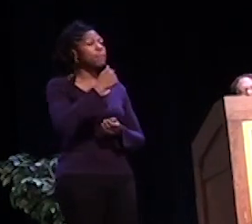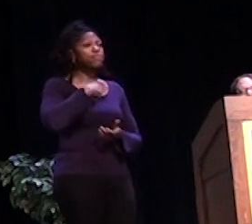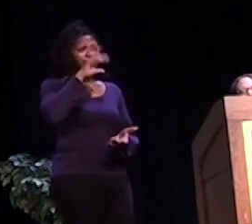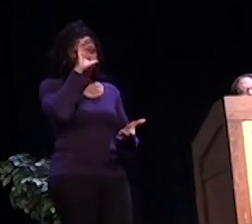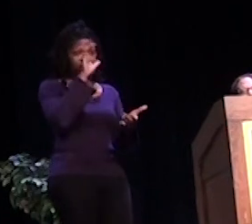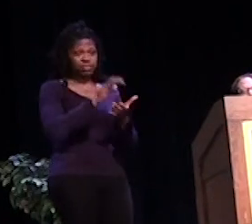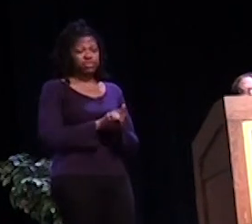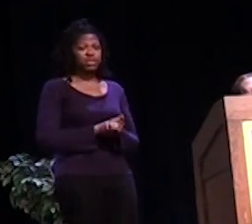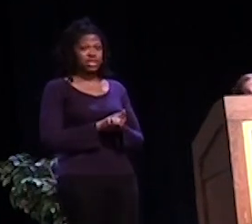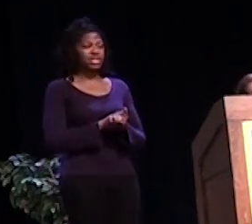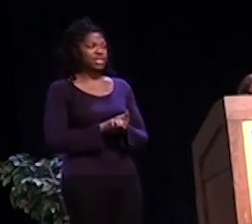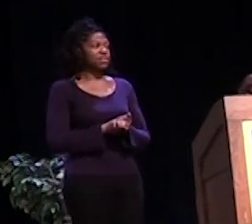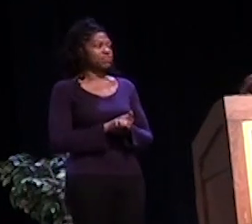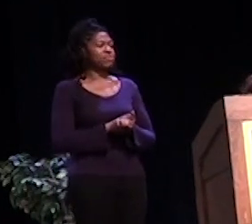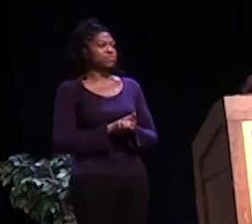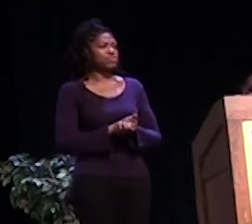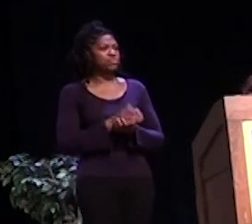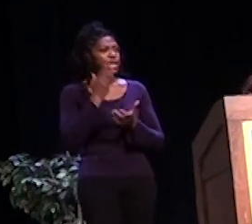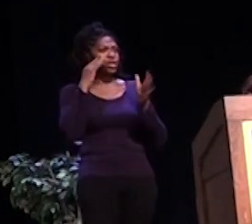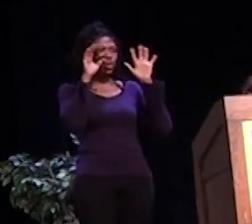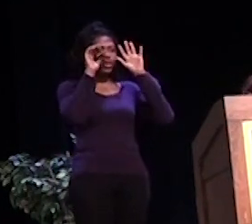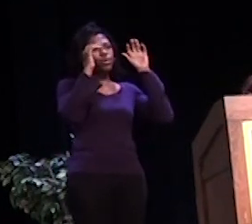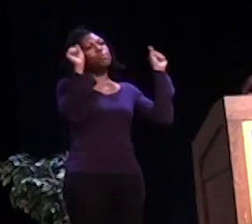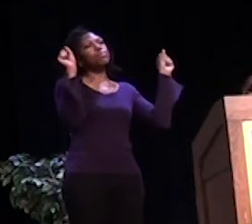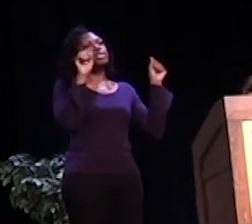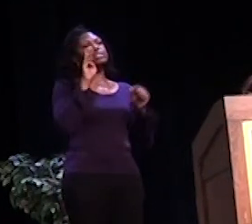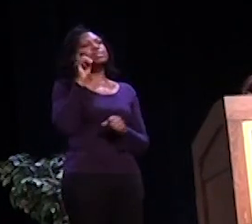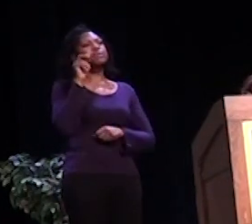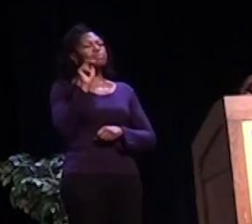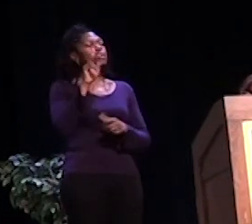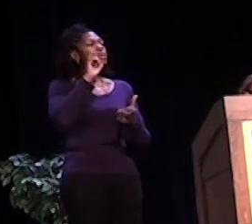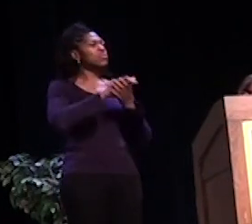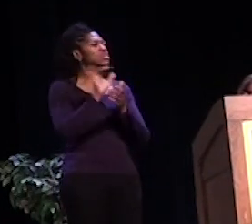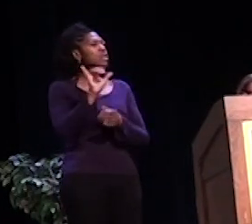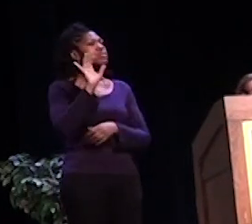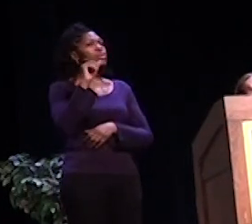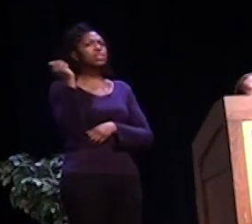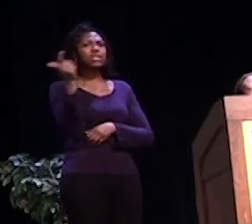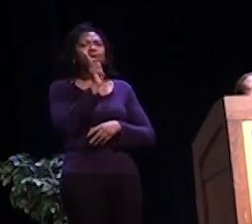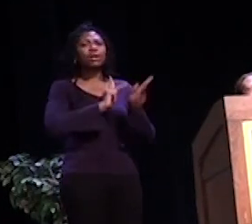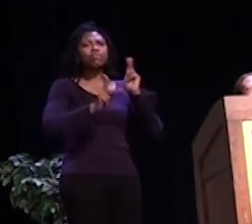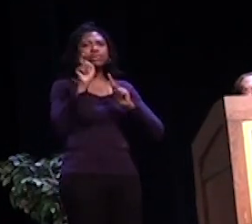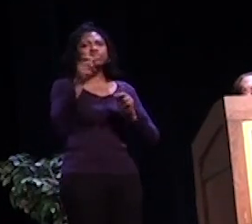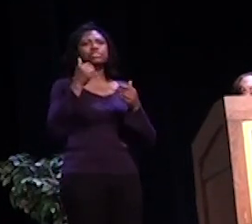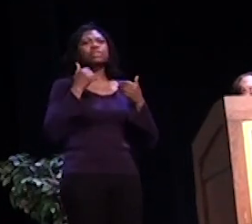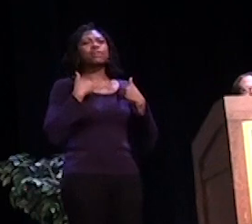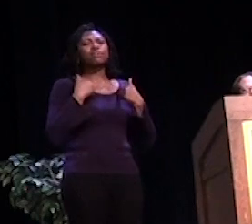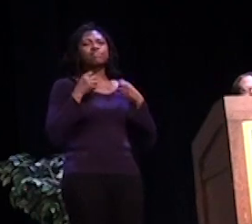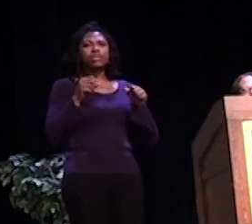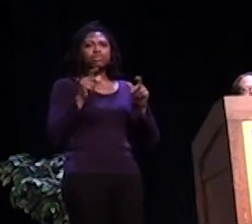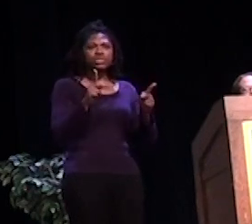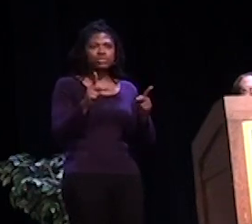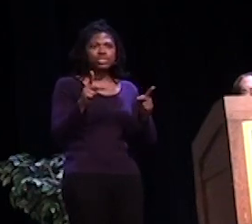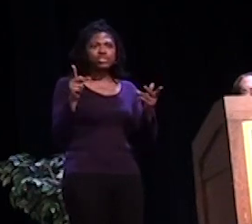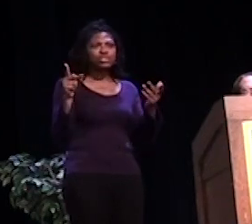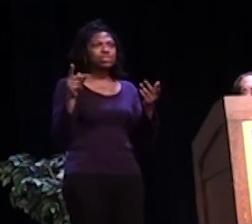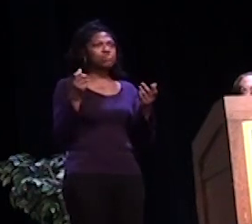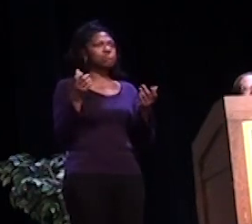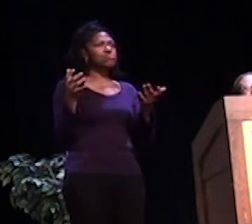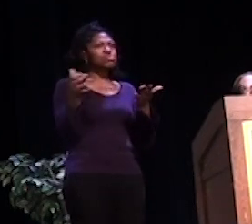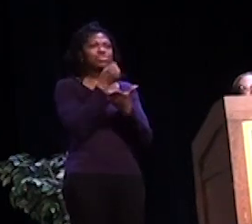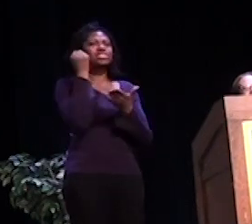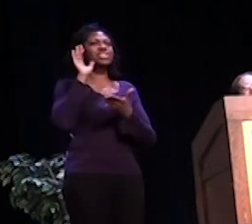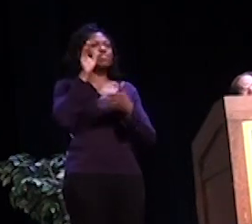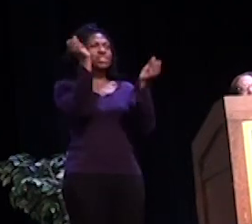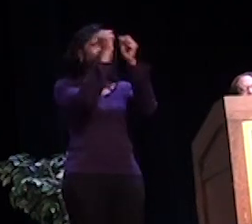and I know that President Biden believes, that everybody in this country deserves a chance to achieve their dreams. We